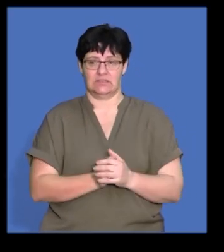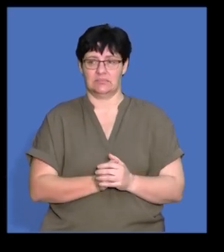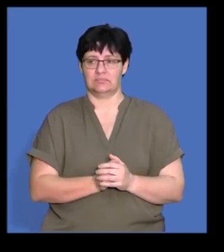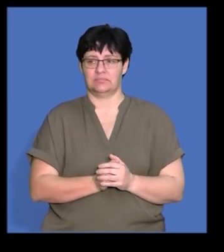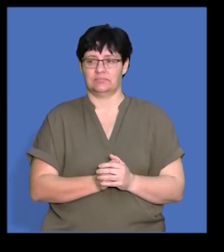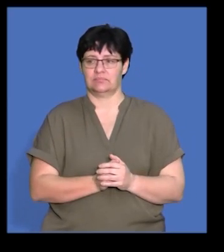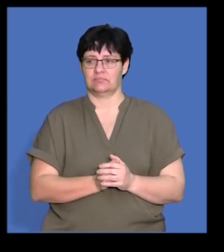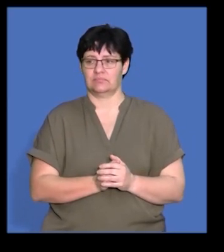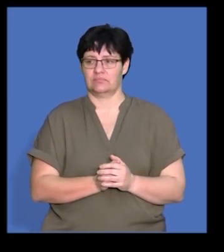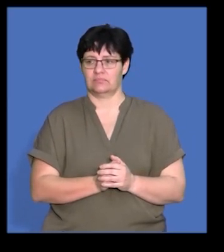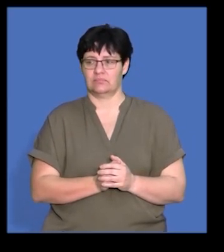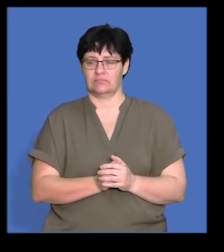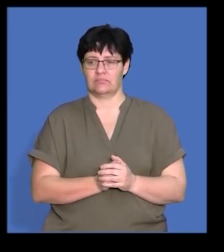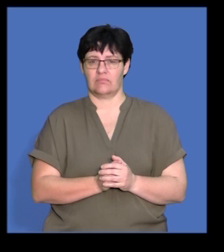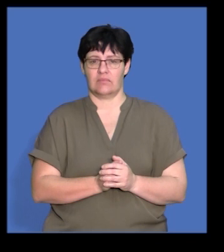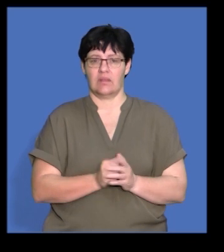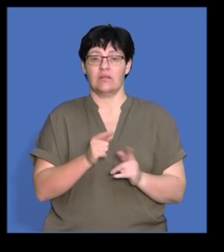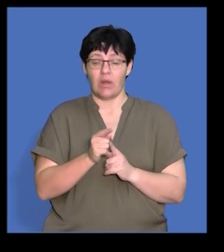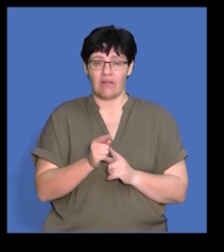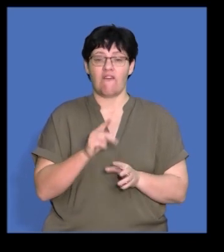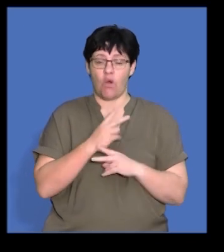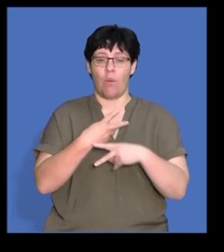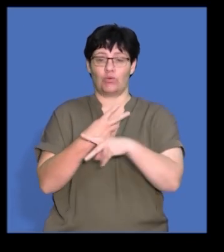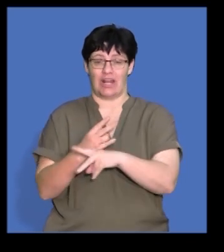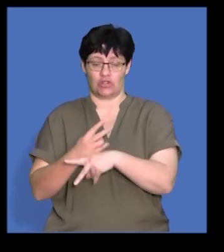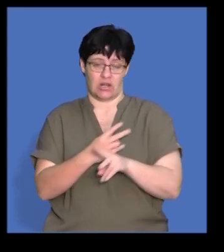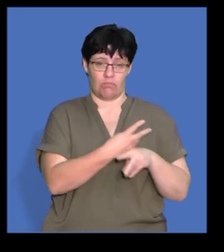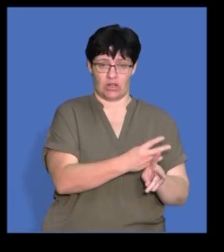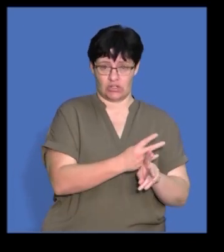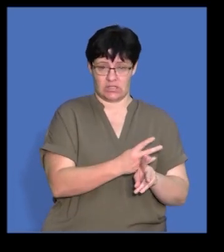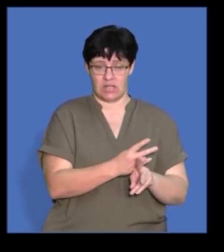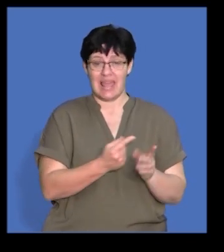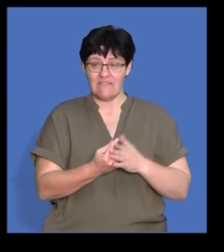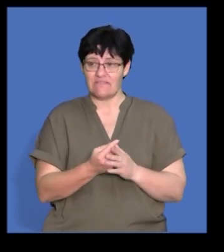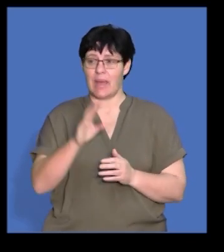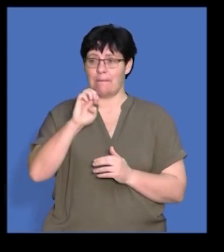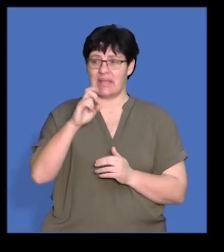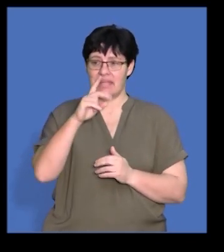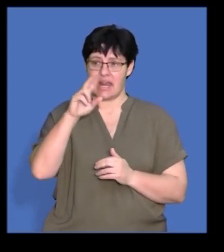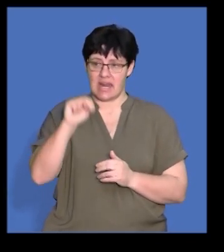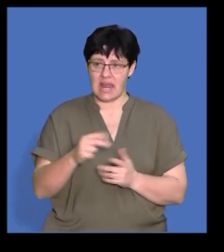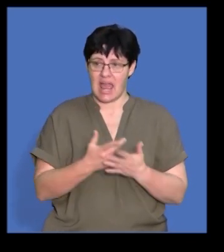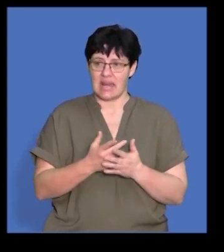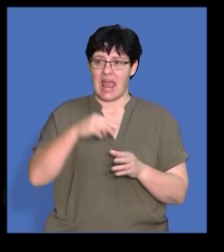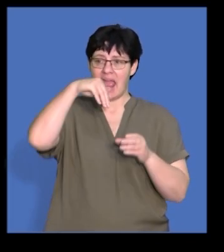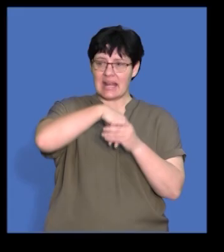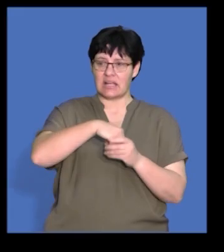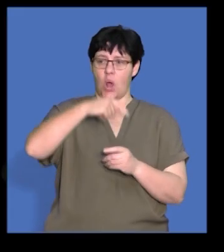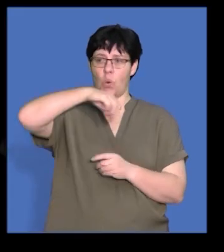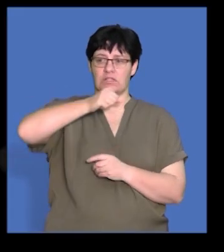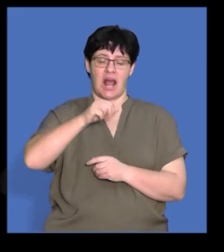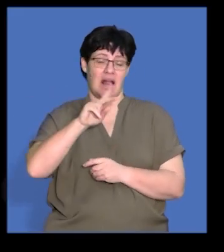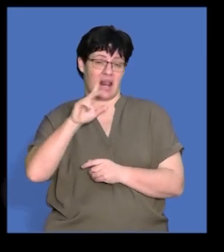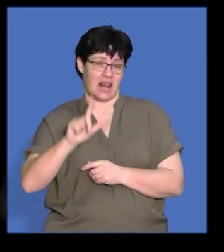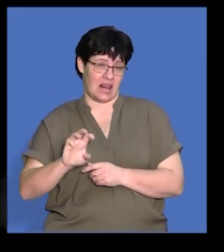that. Performed the worst in terms of production if only the median and the interquartile range are compared.